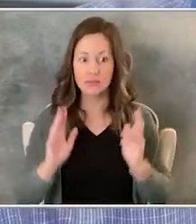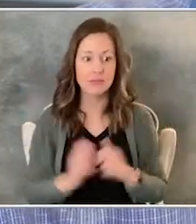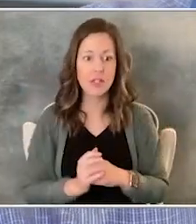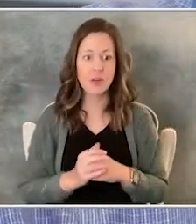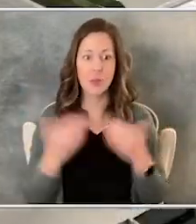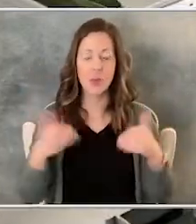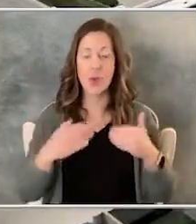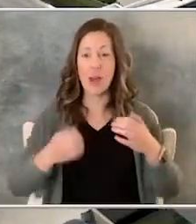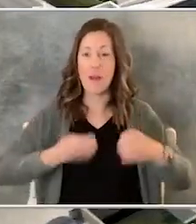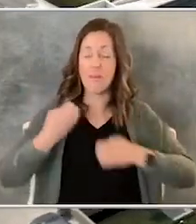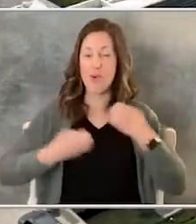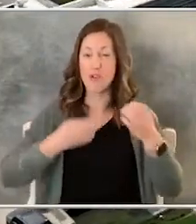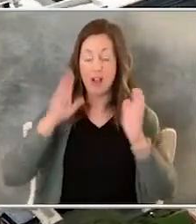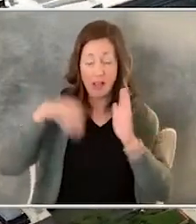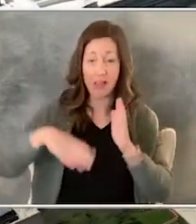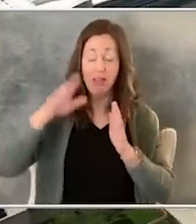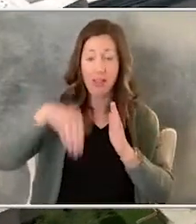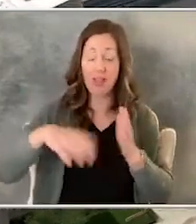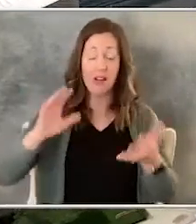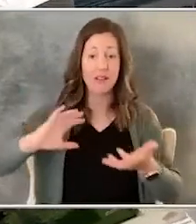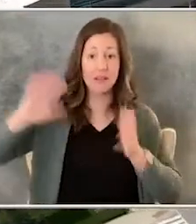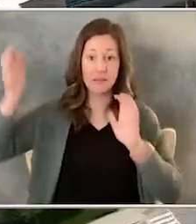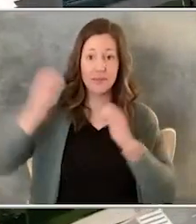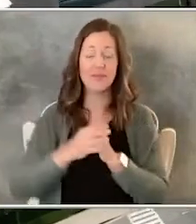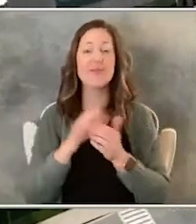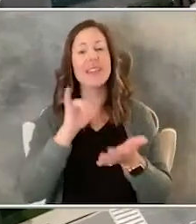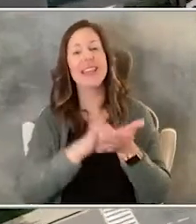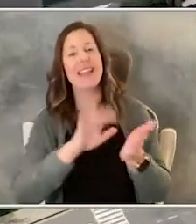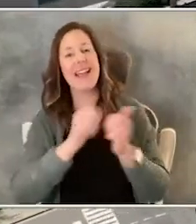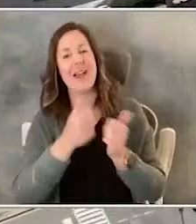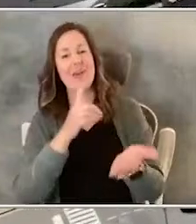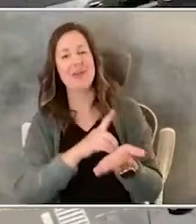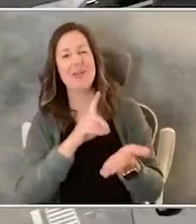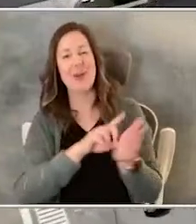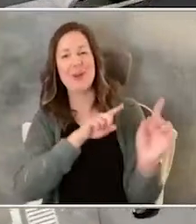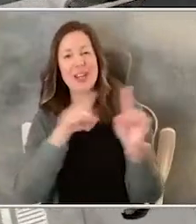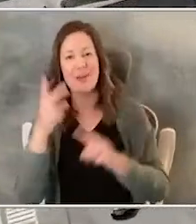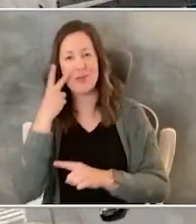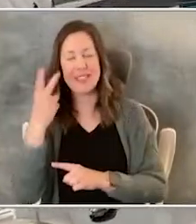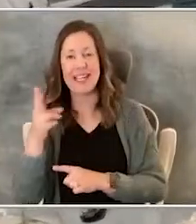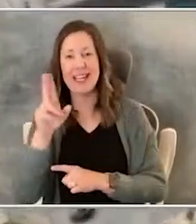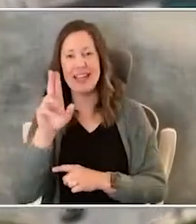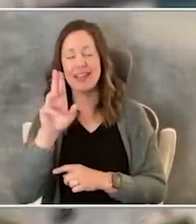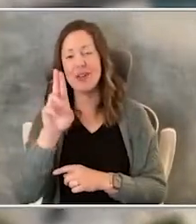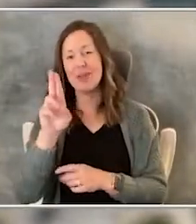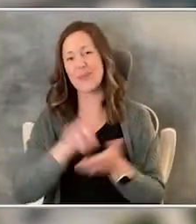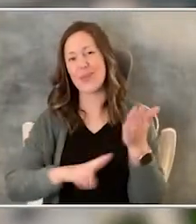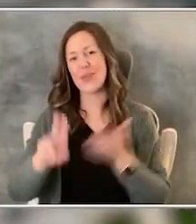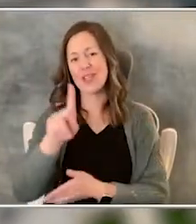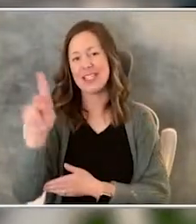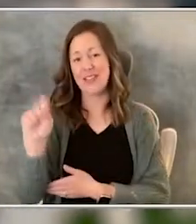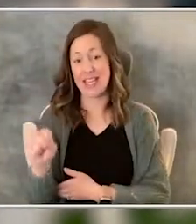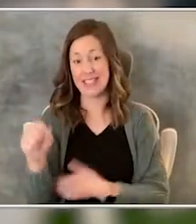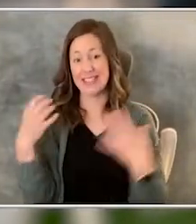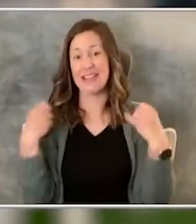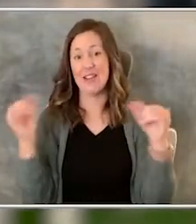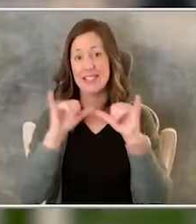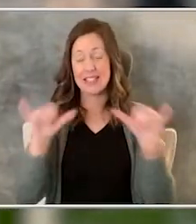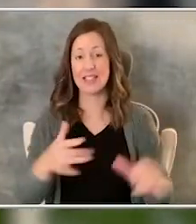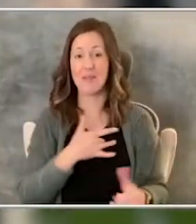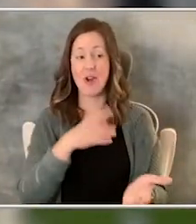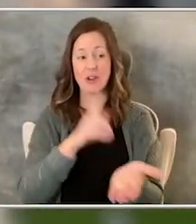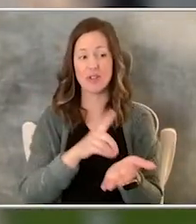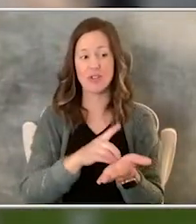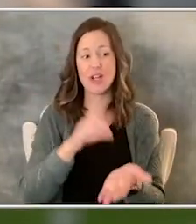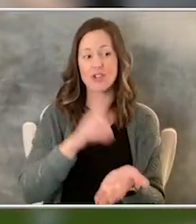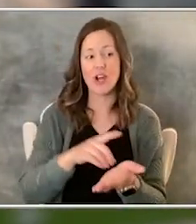Tony Spady. Thank you so much for being here. Dr. Kennedy, right out of the gate, how are you feeling today? $1